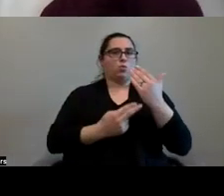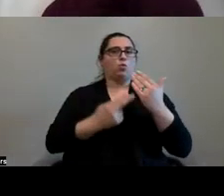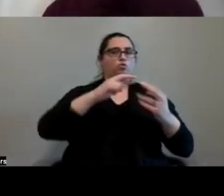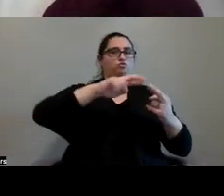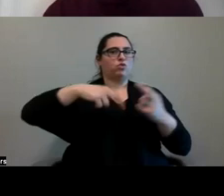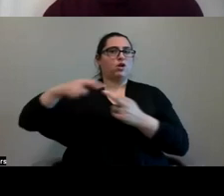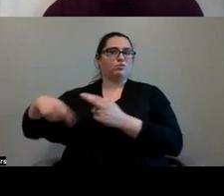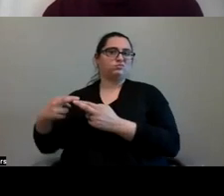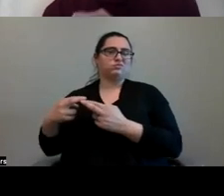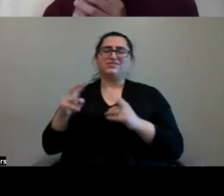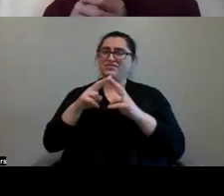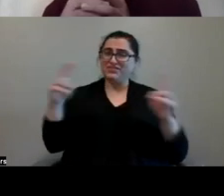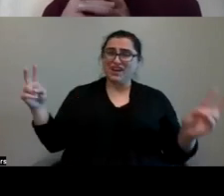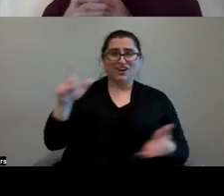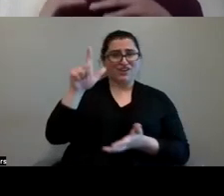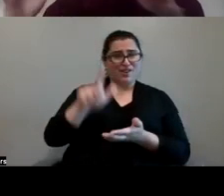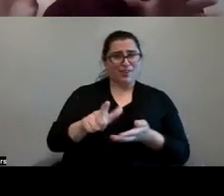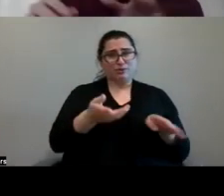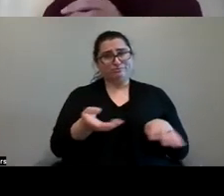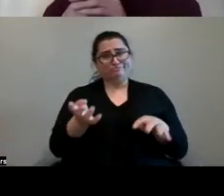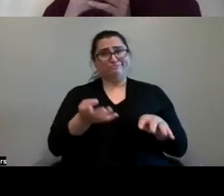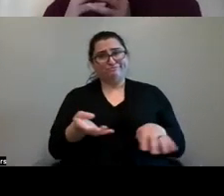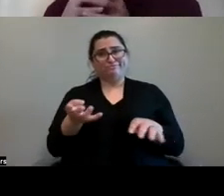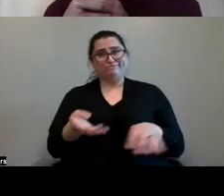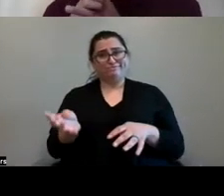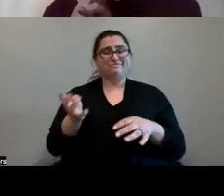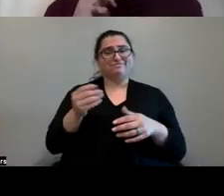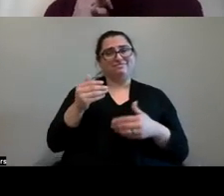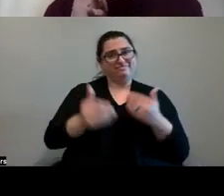very low throughput, a very, very low throughput evolutionary